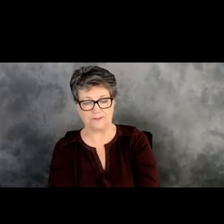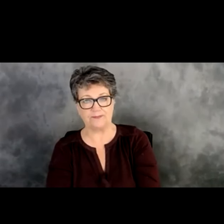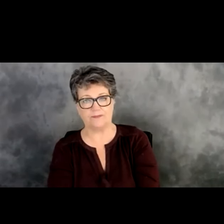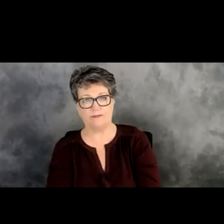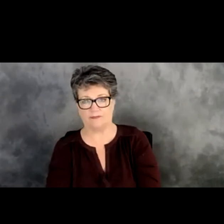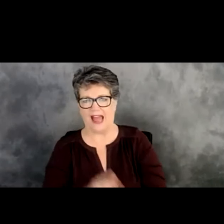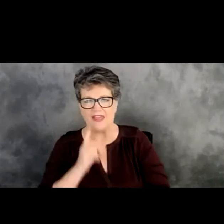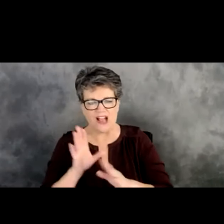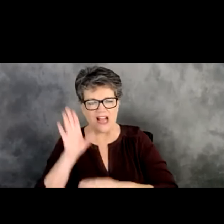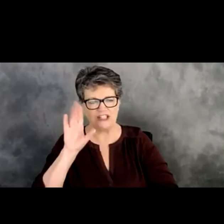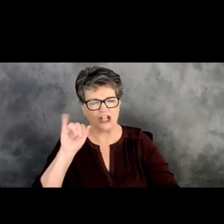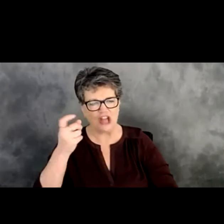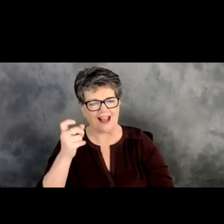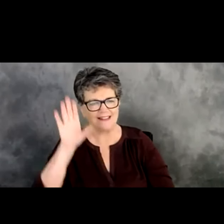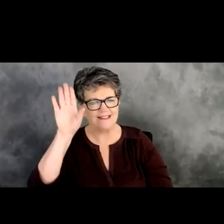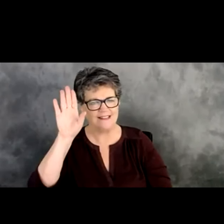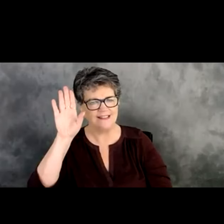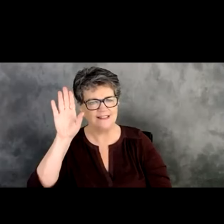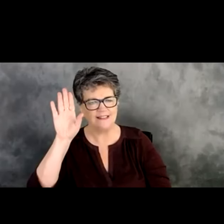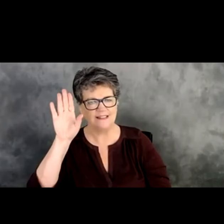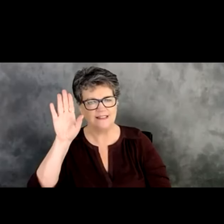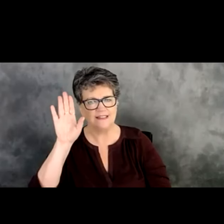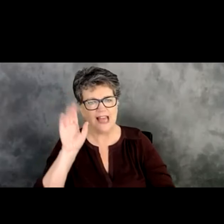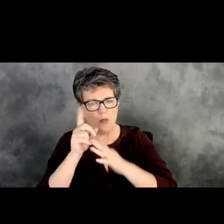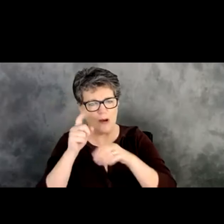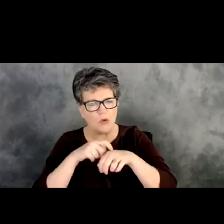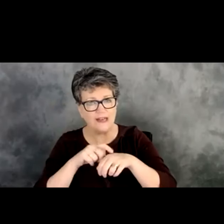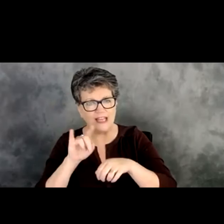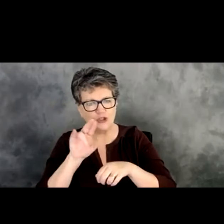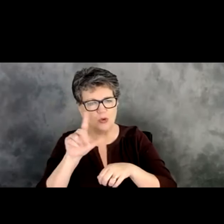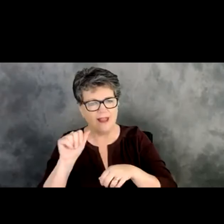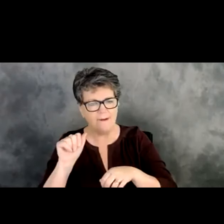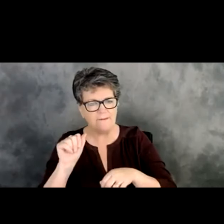I think I saw Jack's hand up at one point, and Julius.